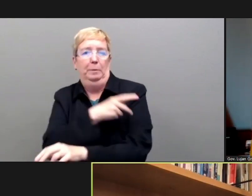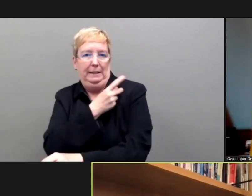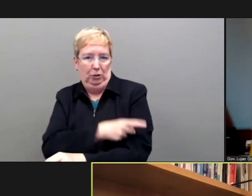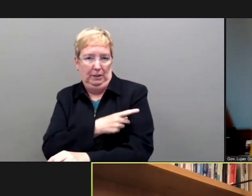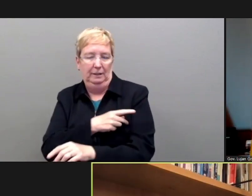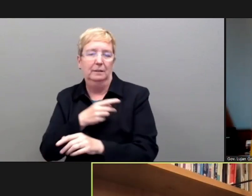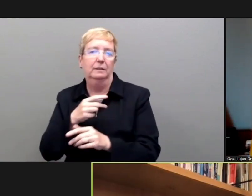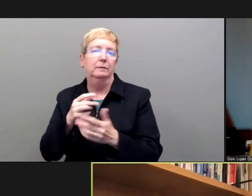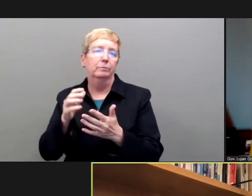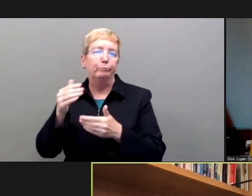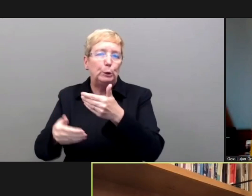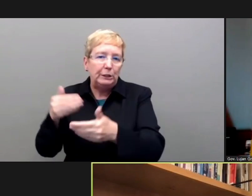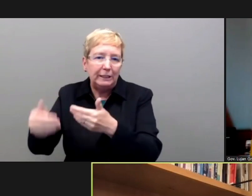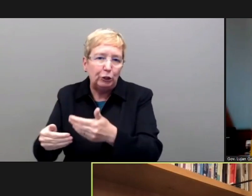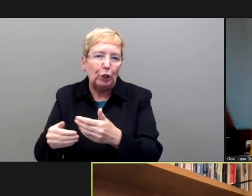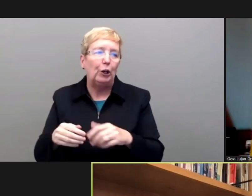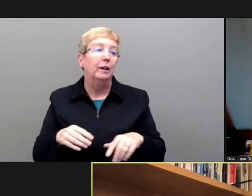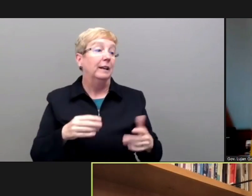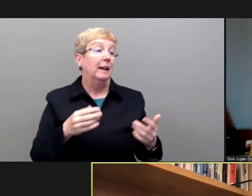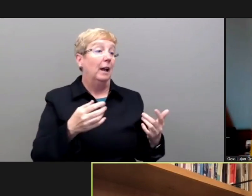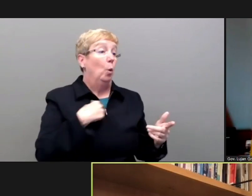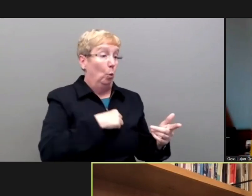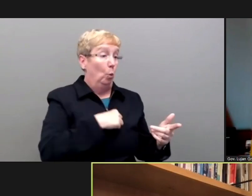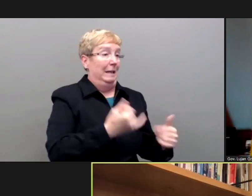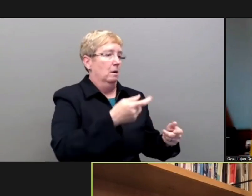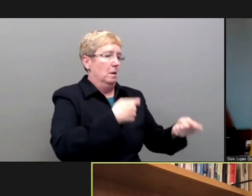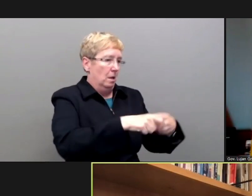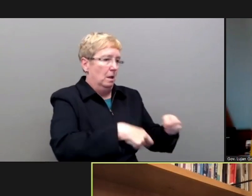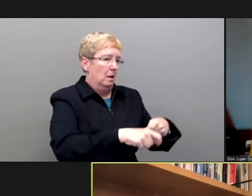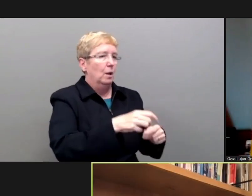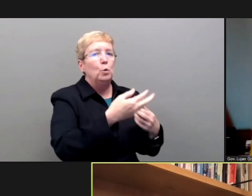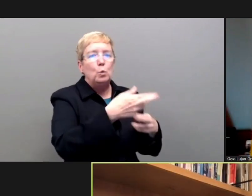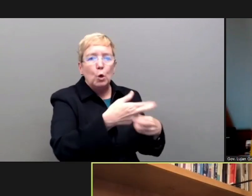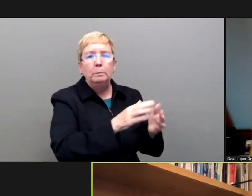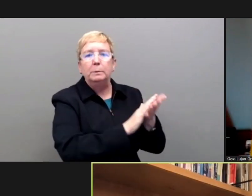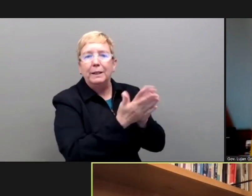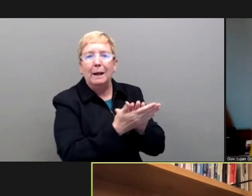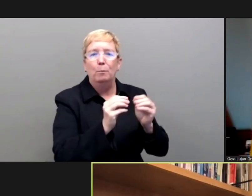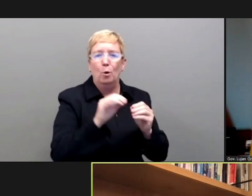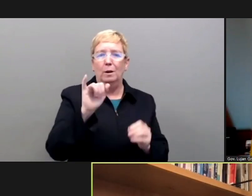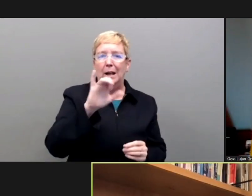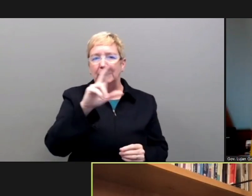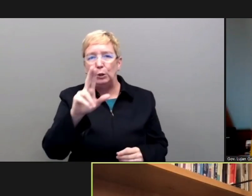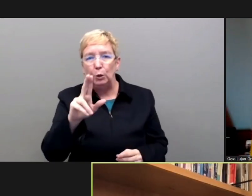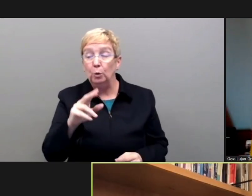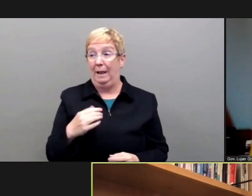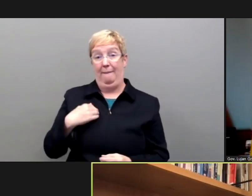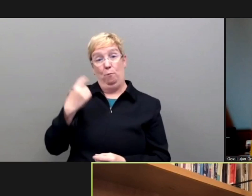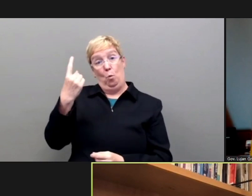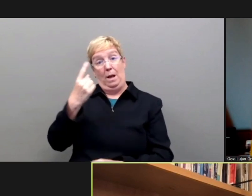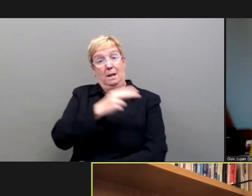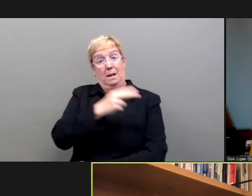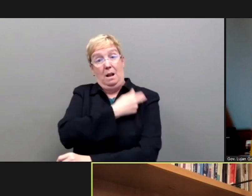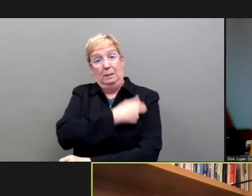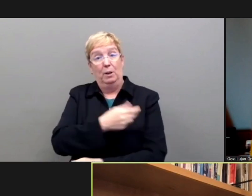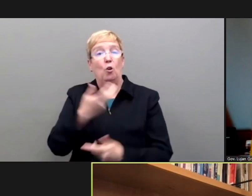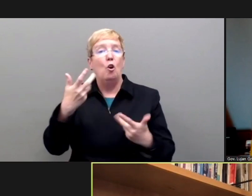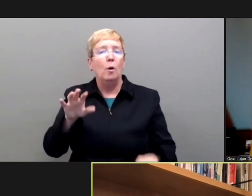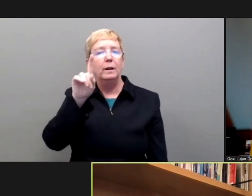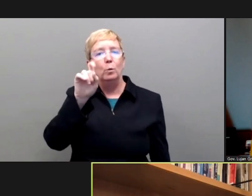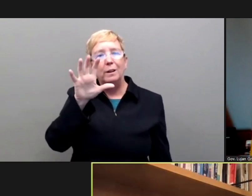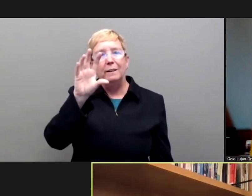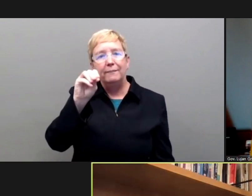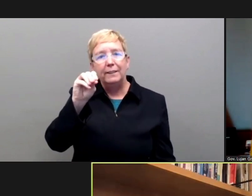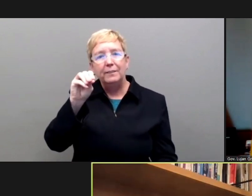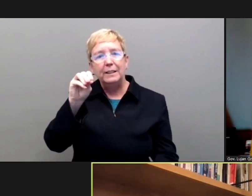Spaces are being converted to additional ICU spaces. We have one hospital that's running at 150%